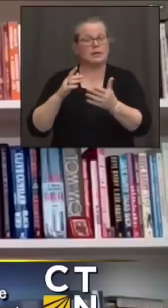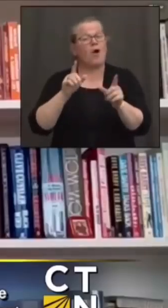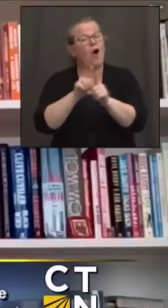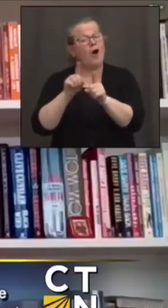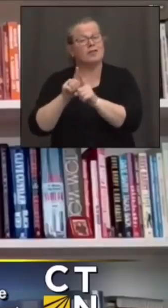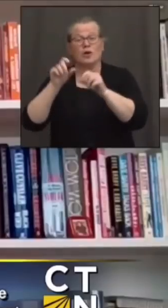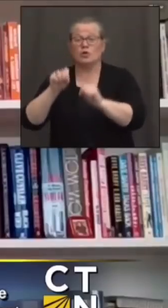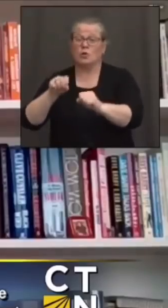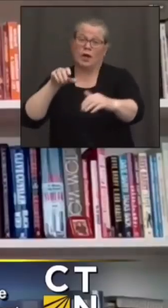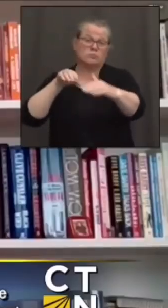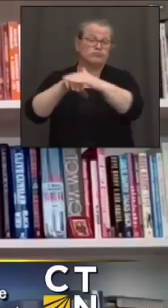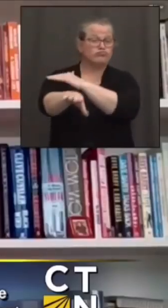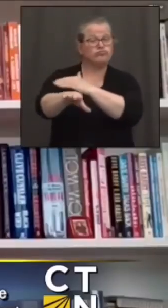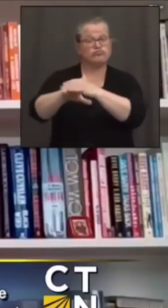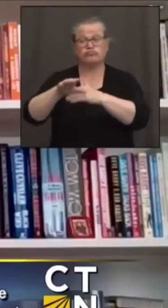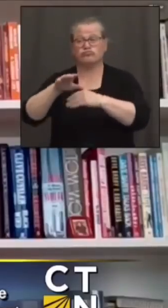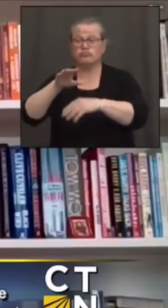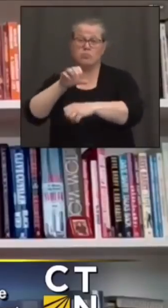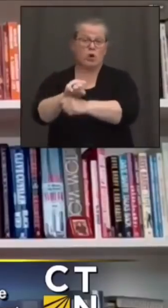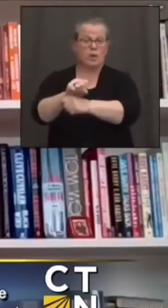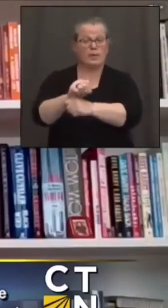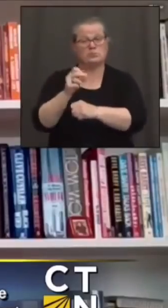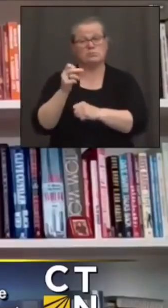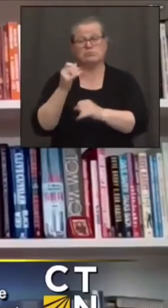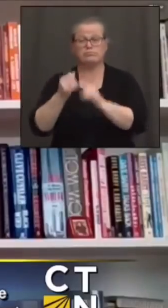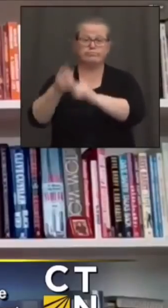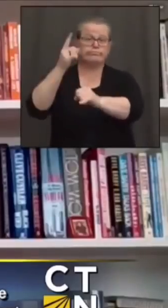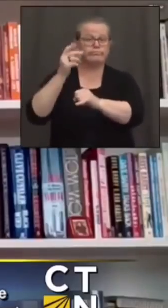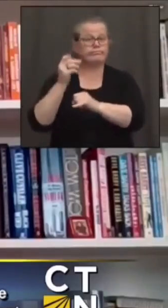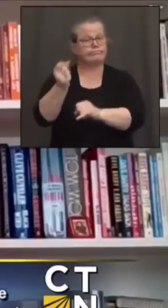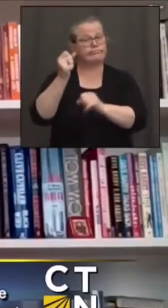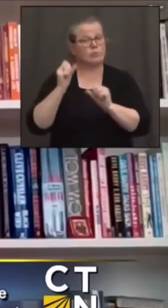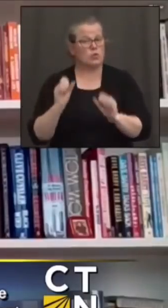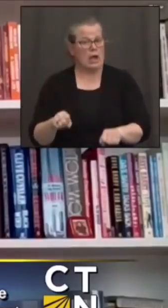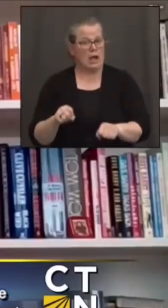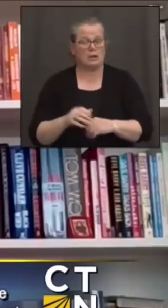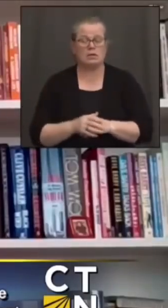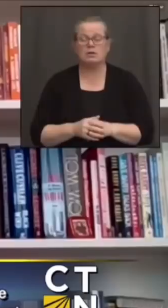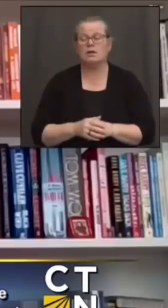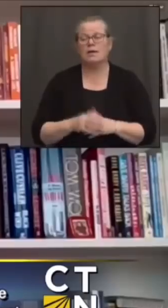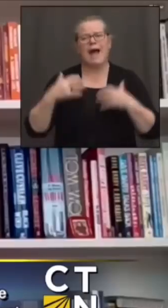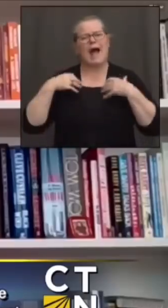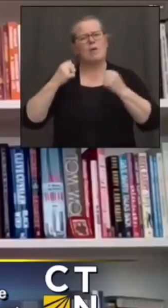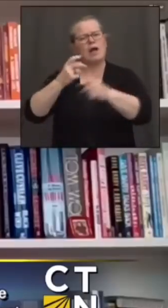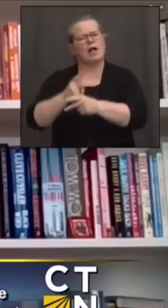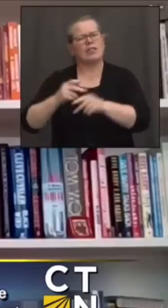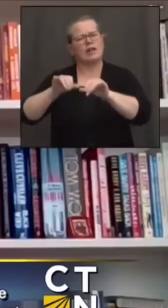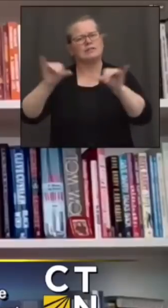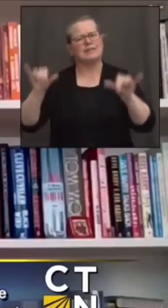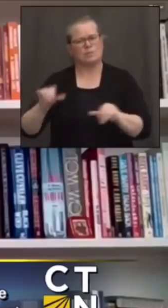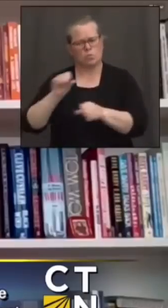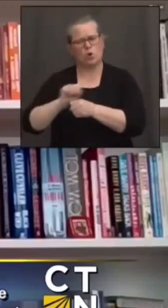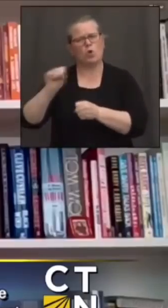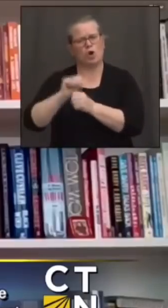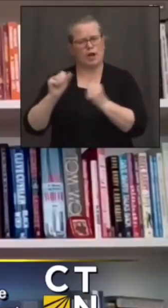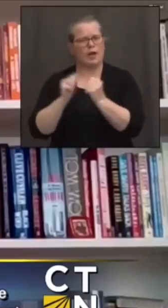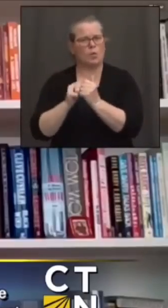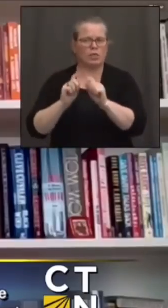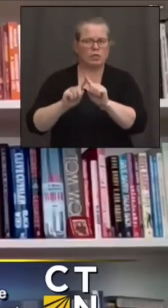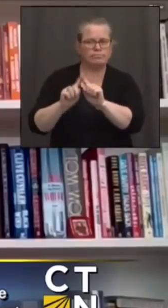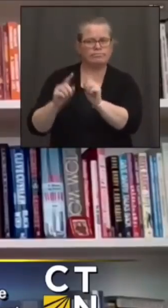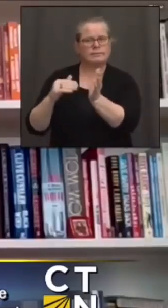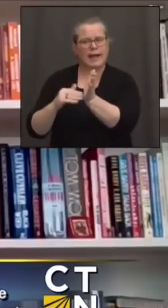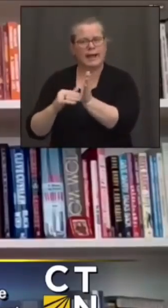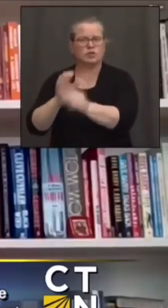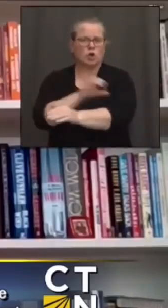available there. And we're also working more and more with our healthcare systems to start moving towards having more